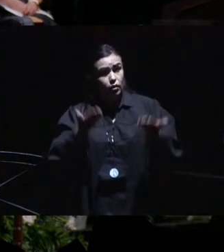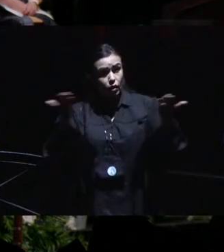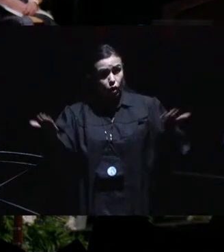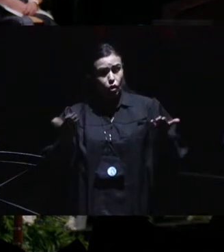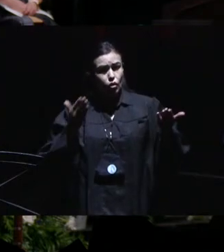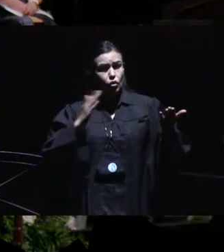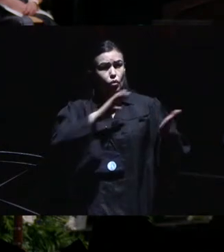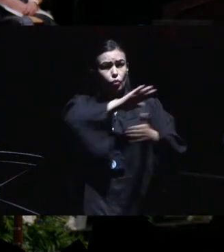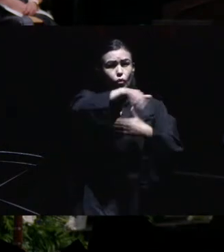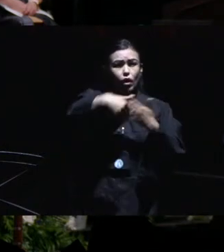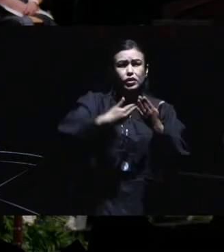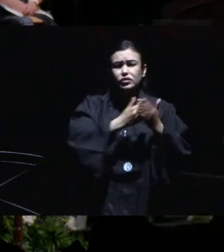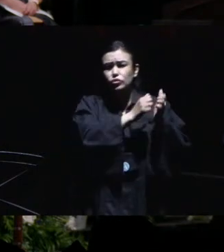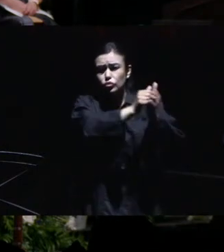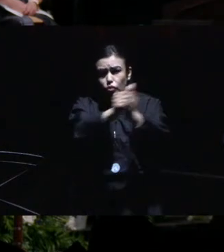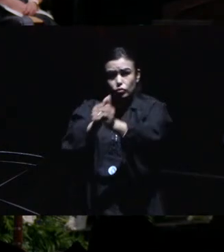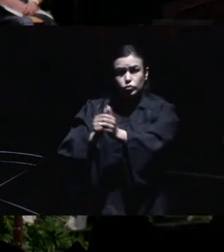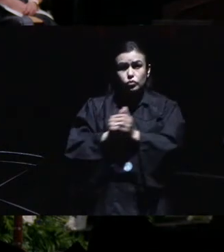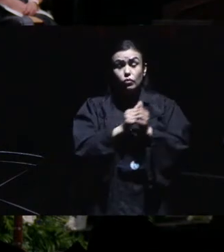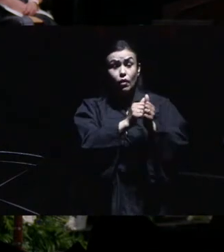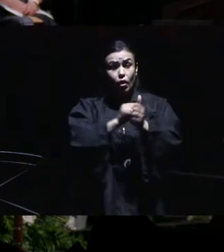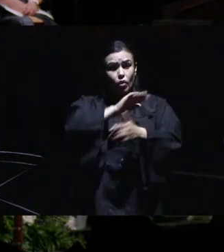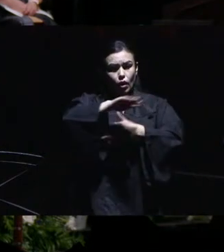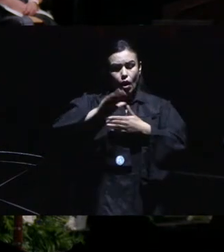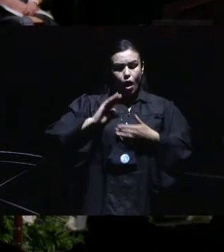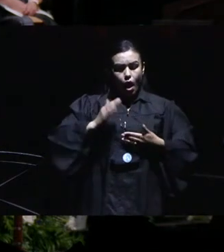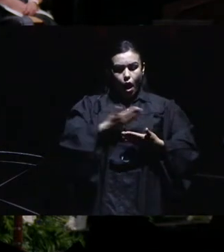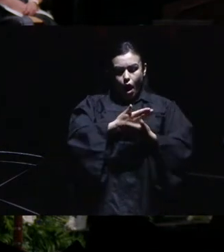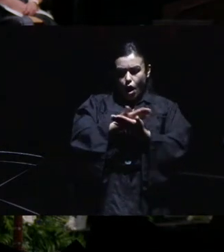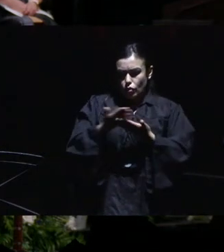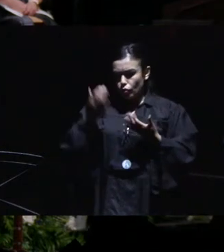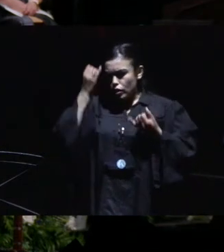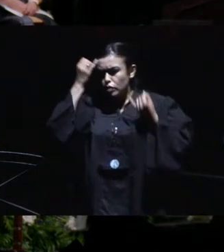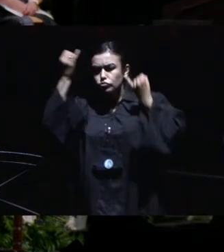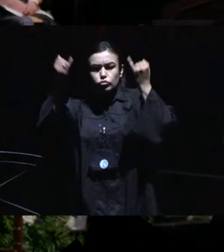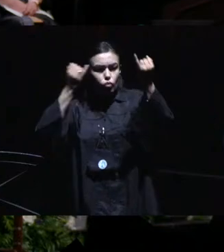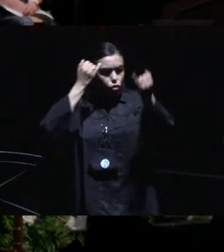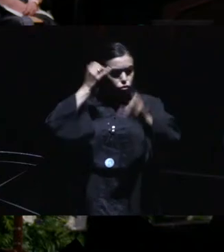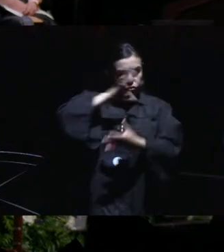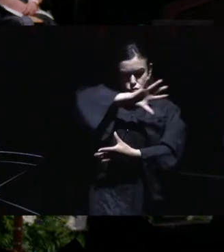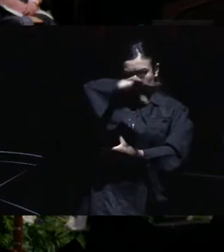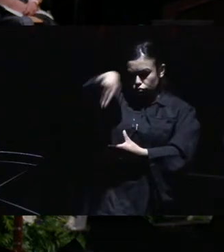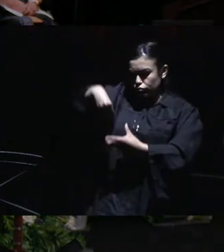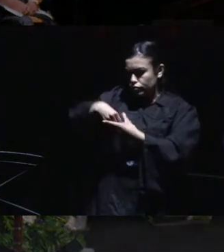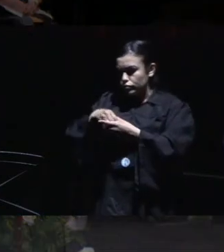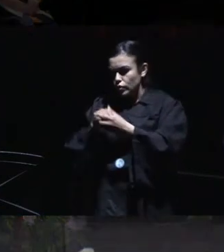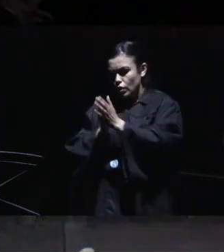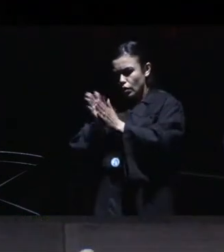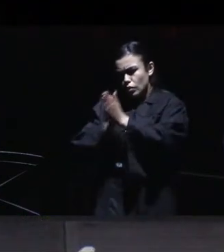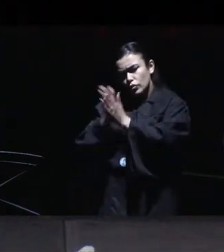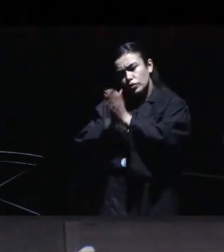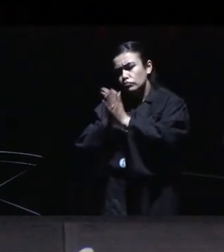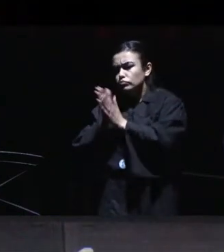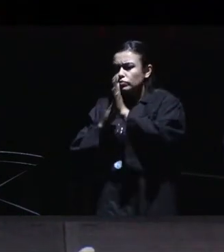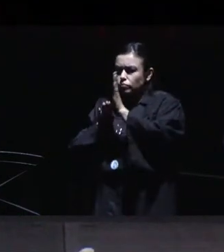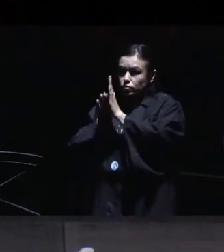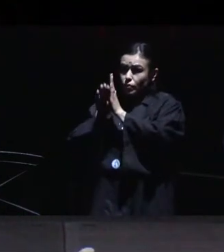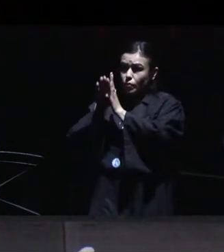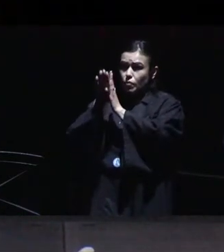we need to leverage our resources, more importantly, our ideas, so that we can make progress and keep gaining